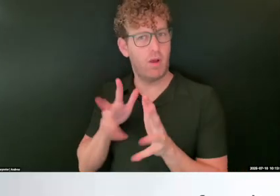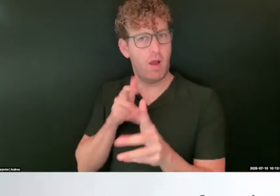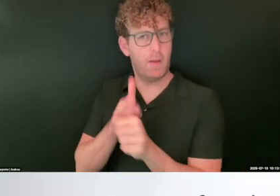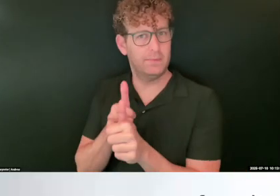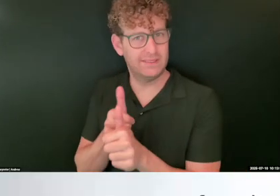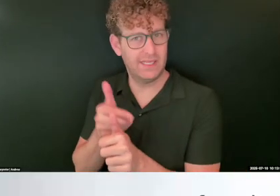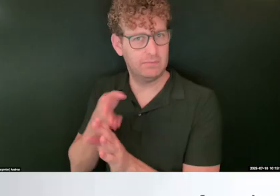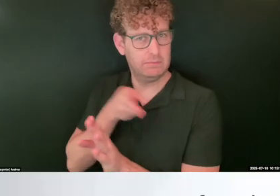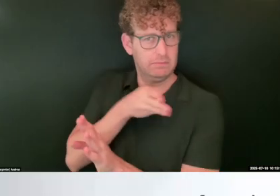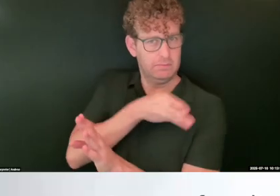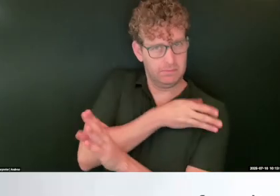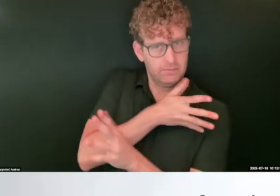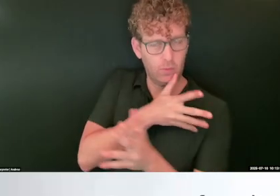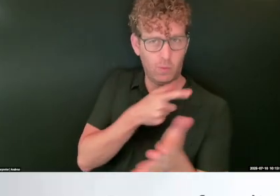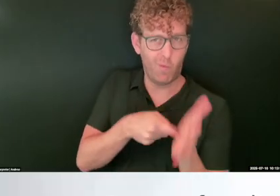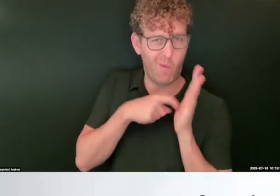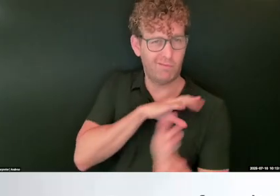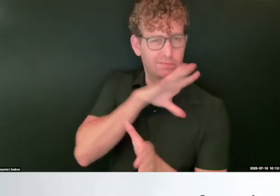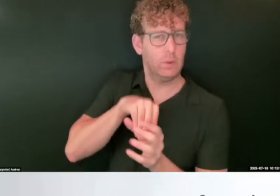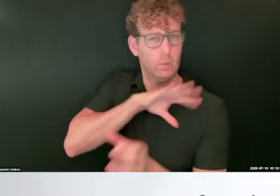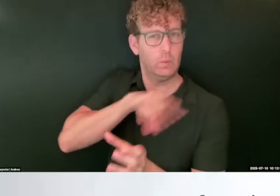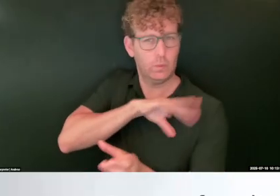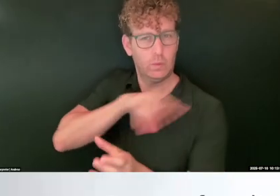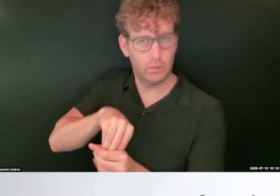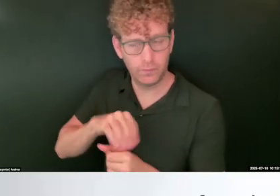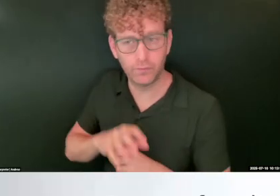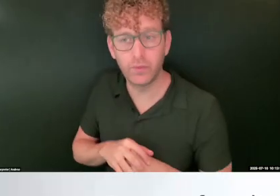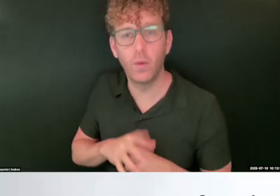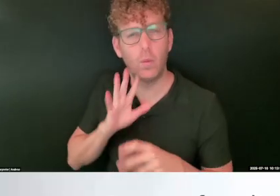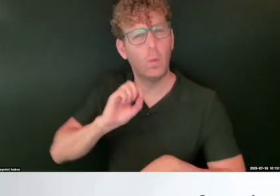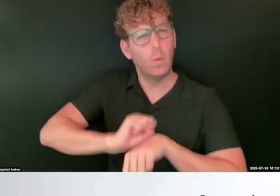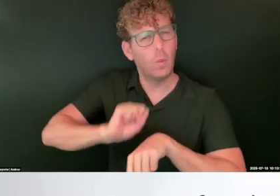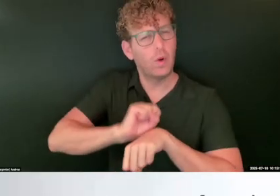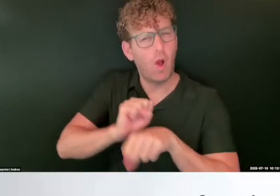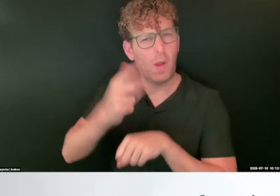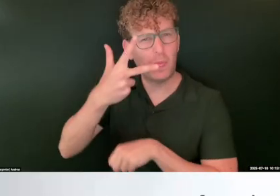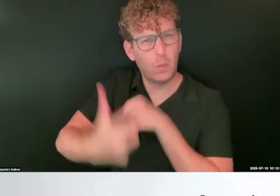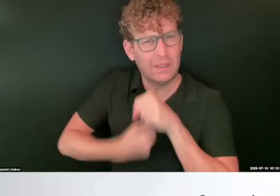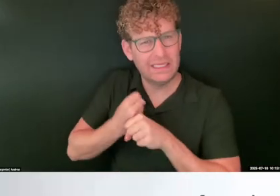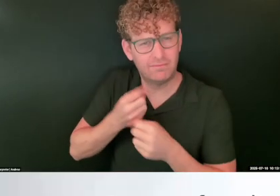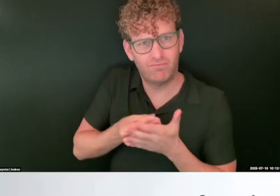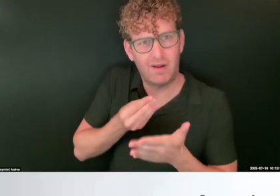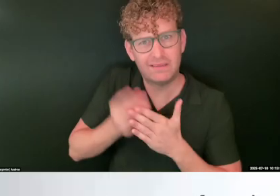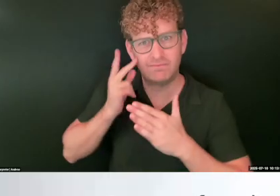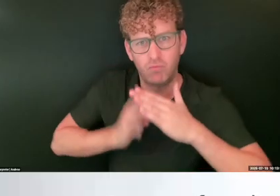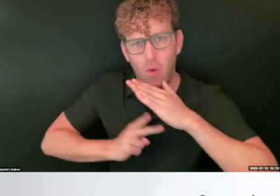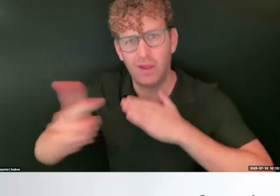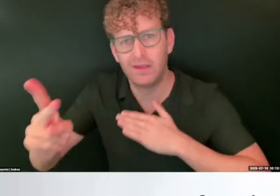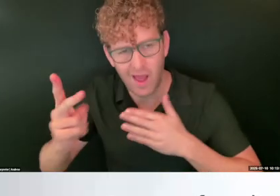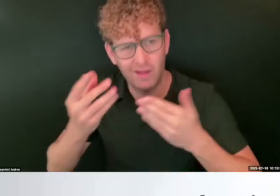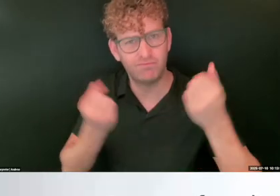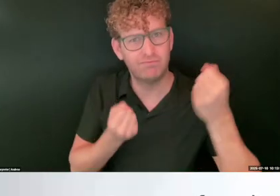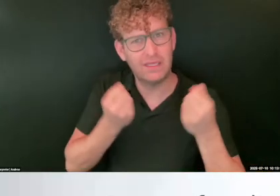include. We will work on a 3-year funding forecast for our vehicle purchase incentive programs based